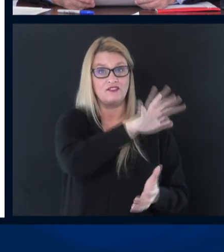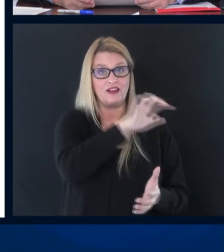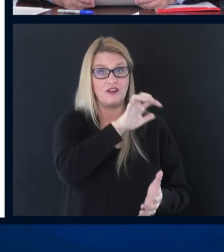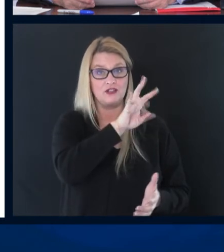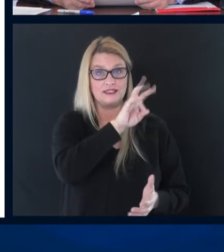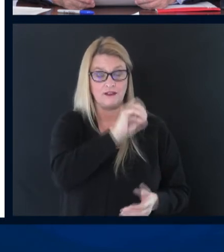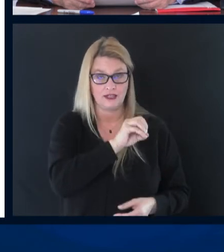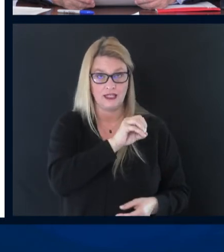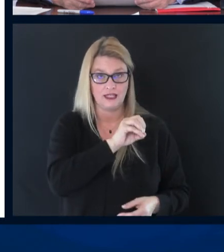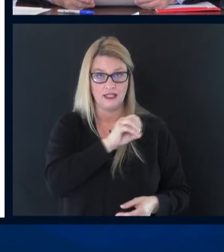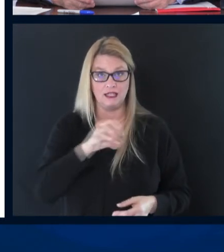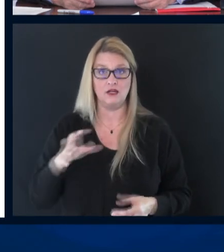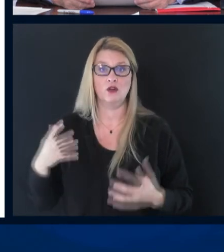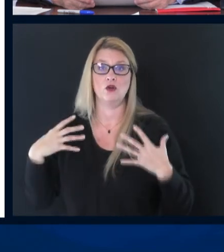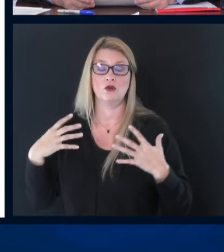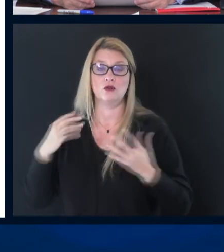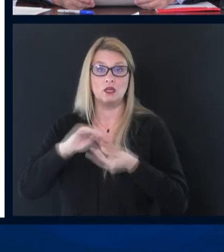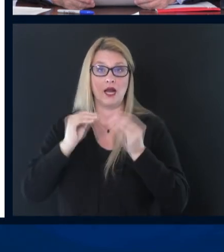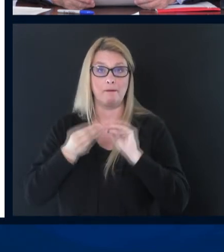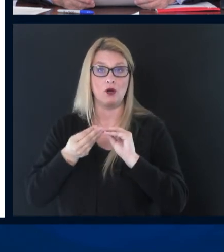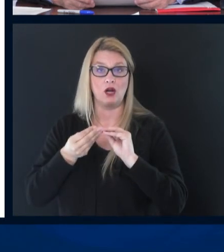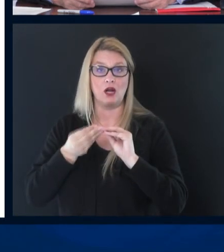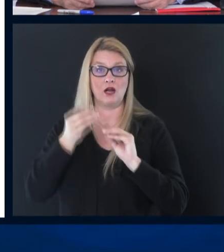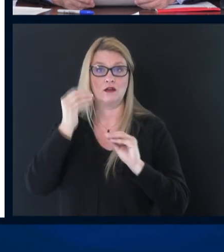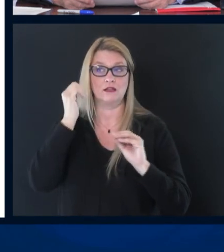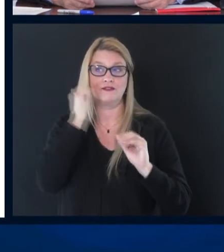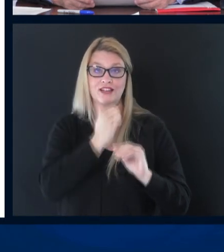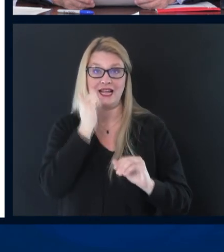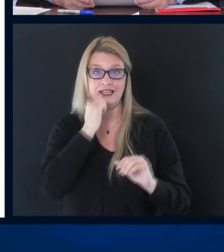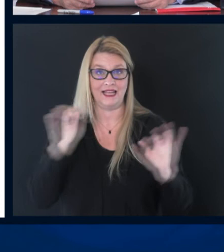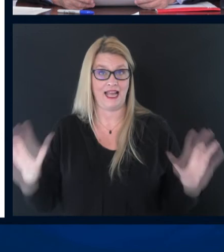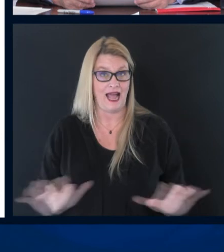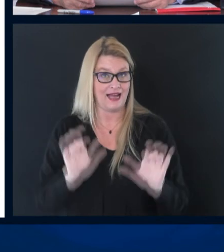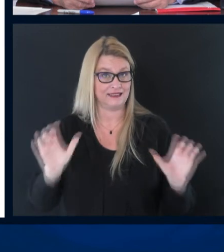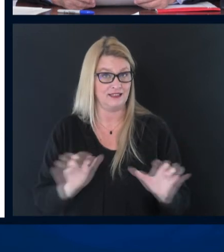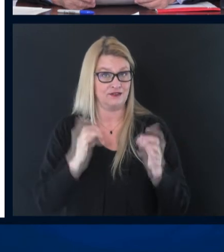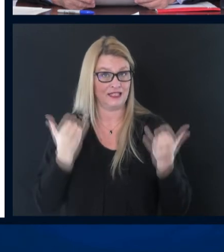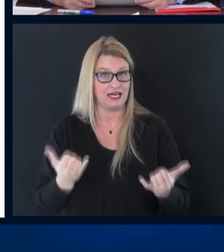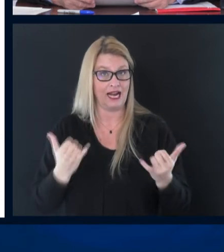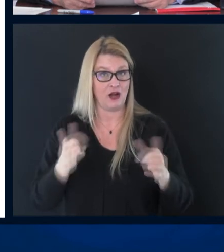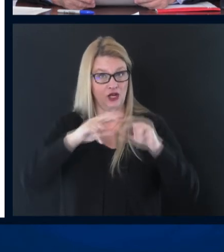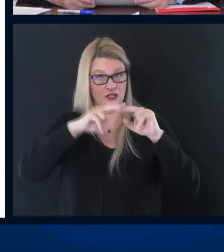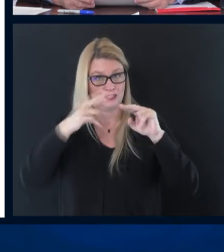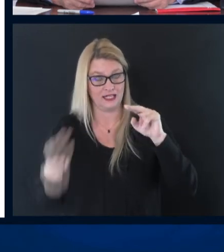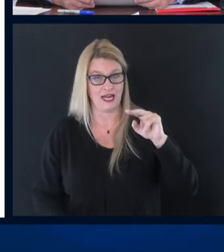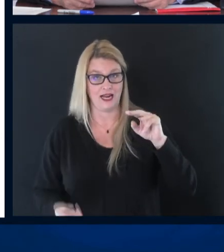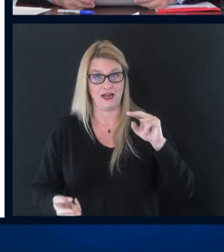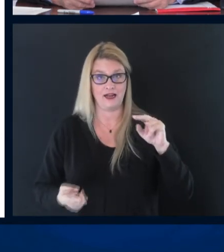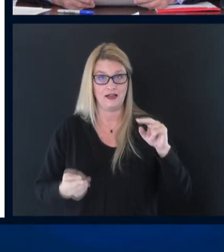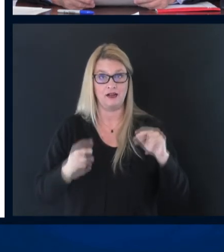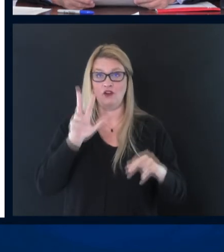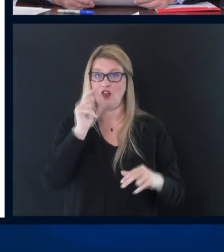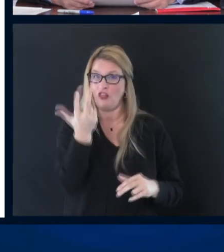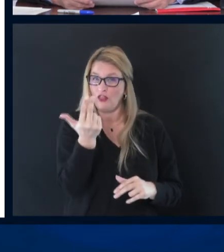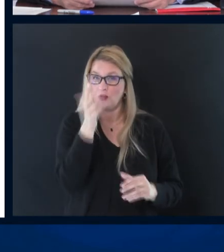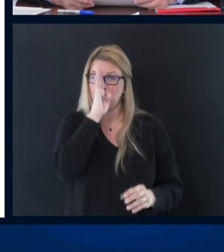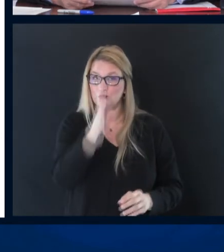22,570. The number of daily active cases now in West Virginia has gone down 13 straight